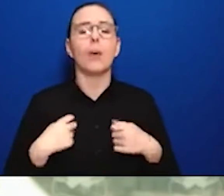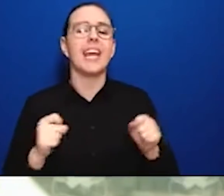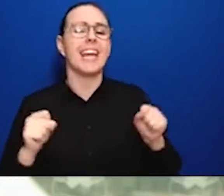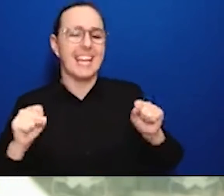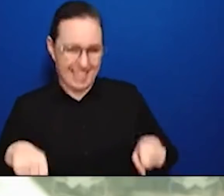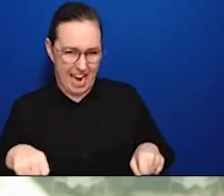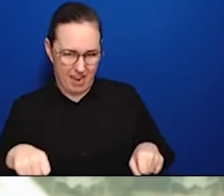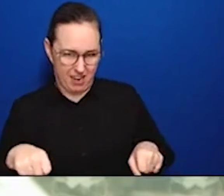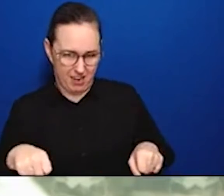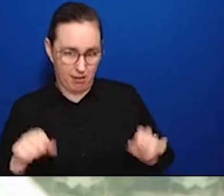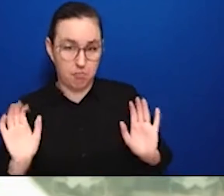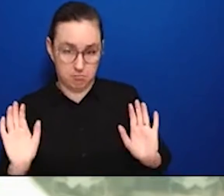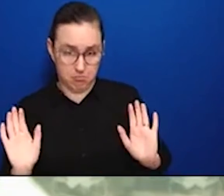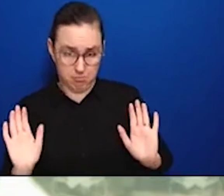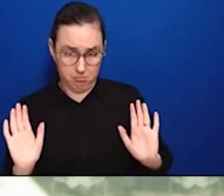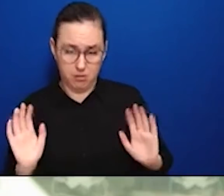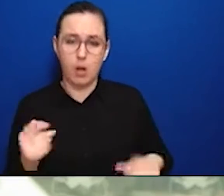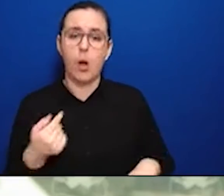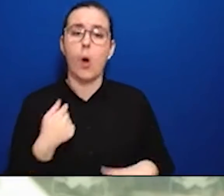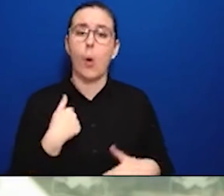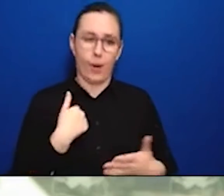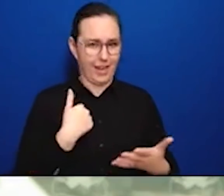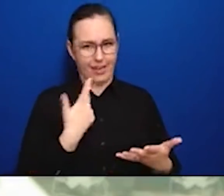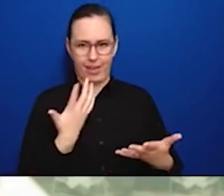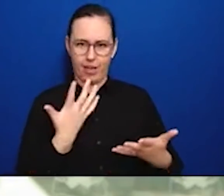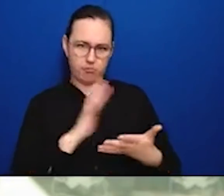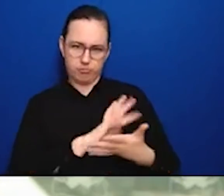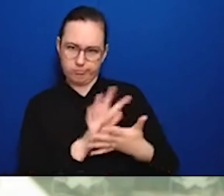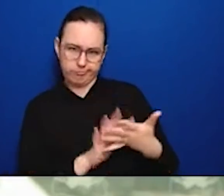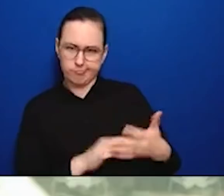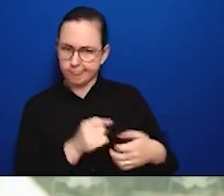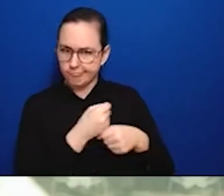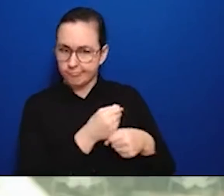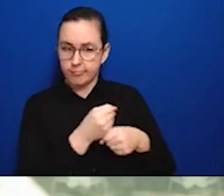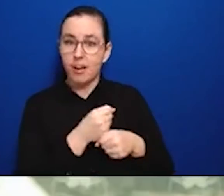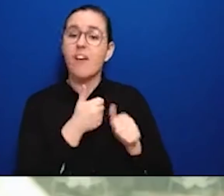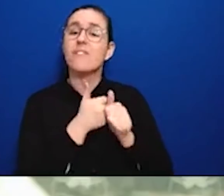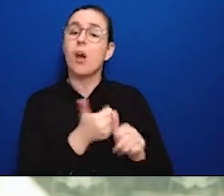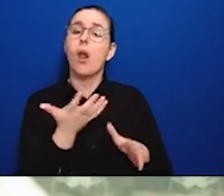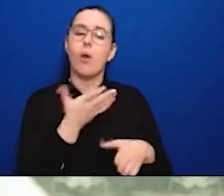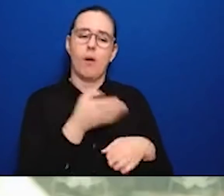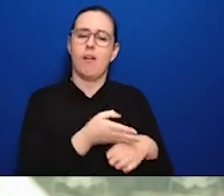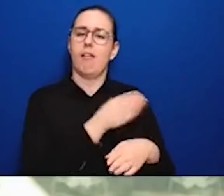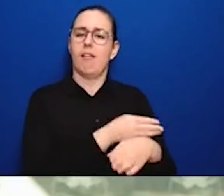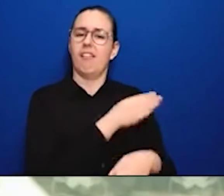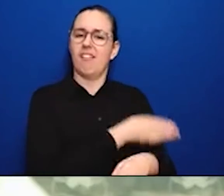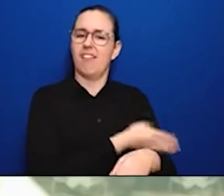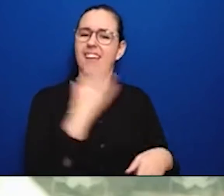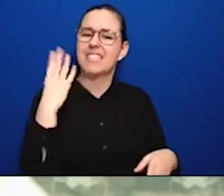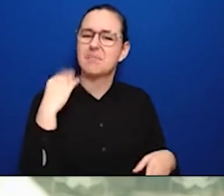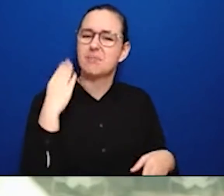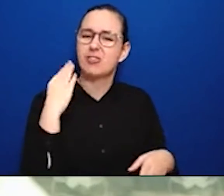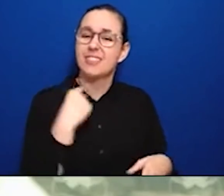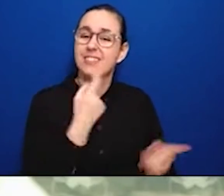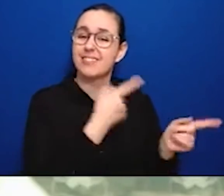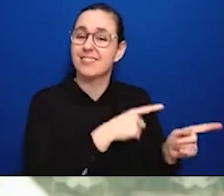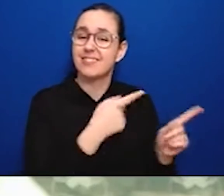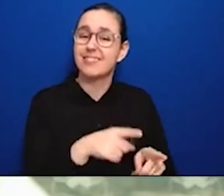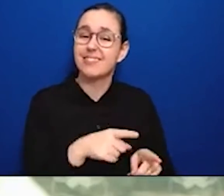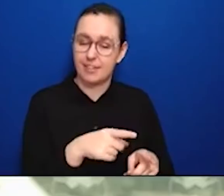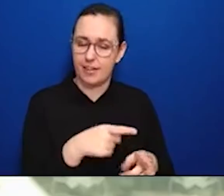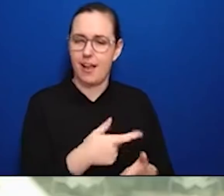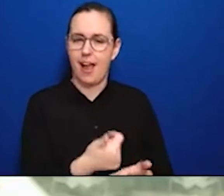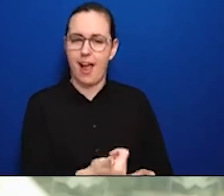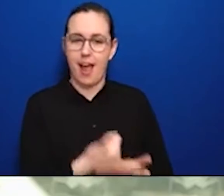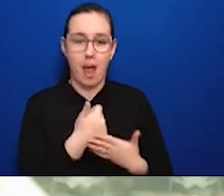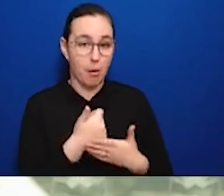system that we have actually already tested. And it helps us both to streamline those that have already been in the system. But of course, if we need to